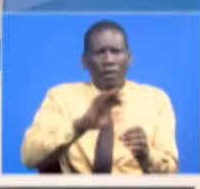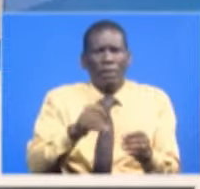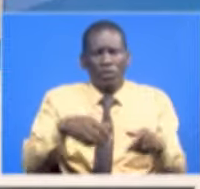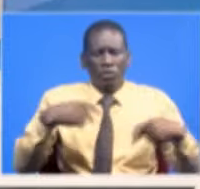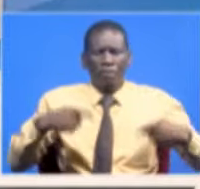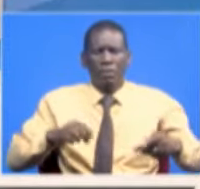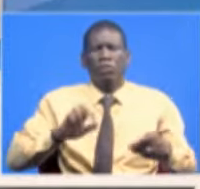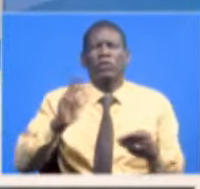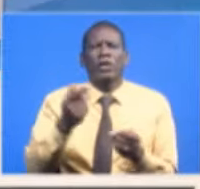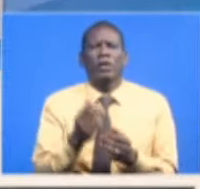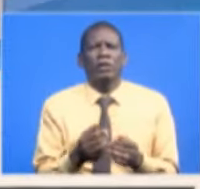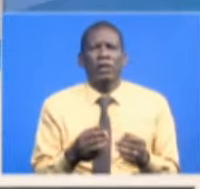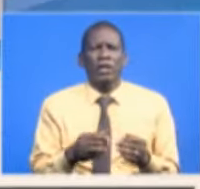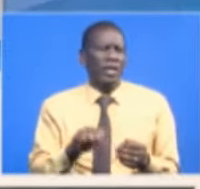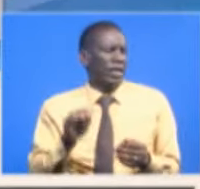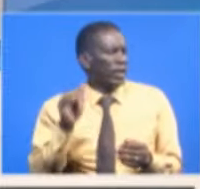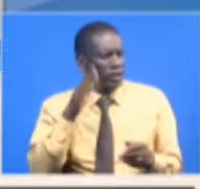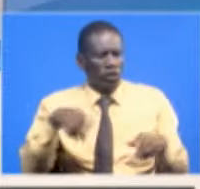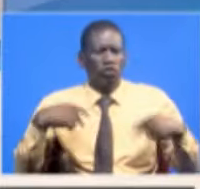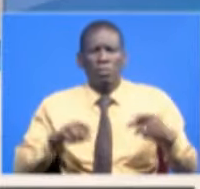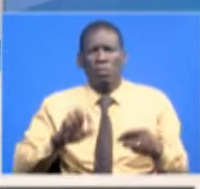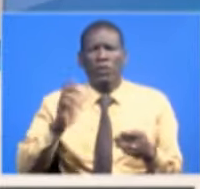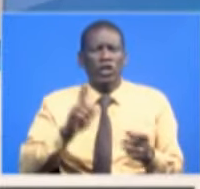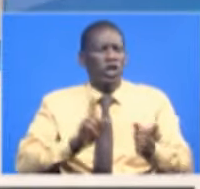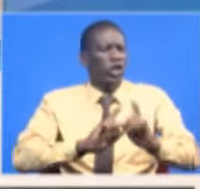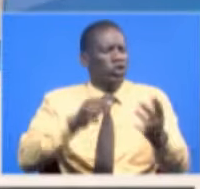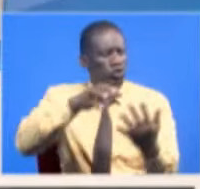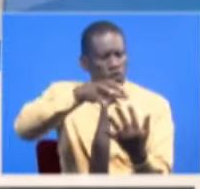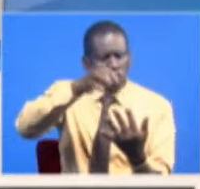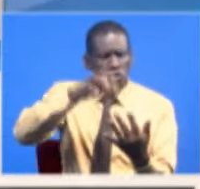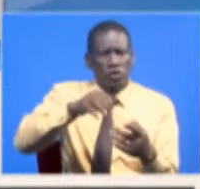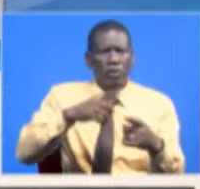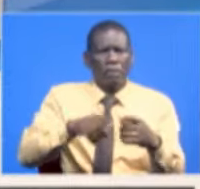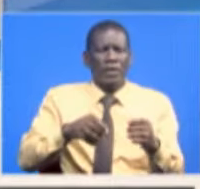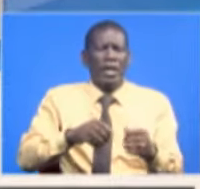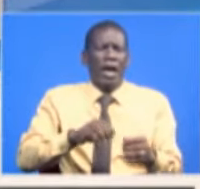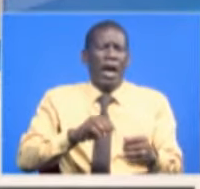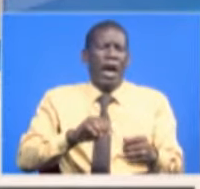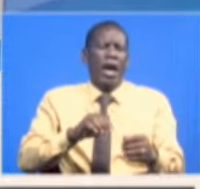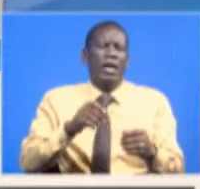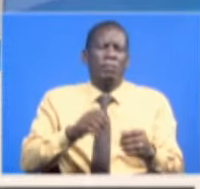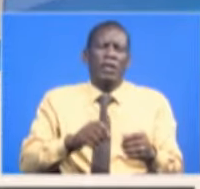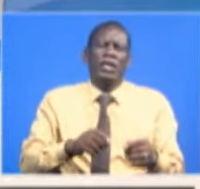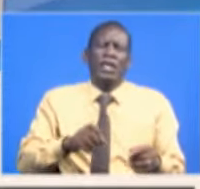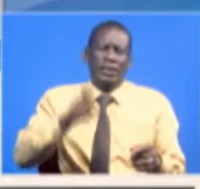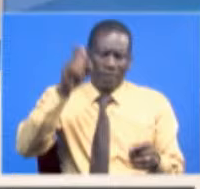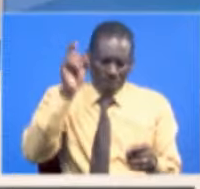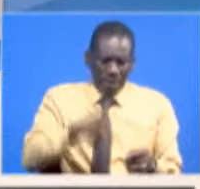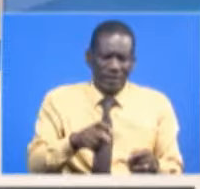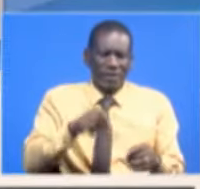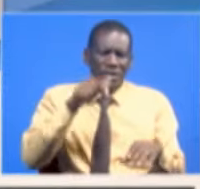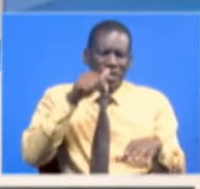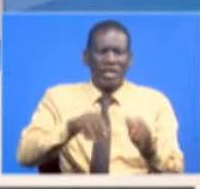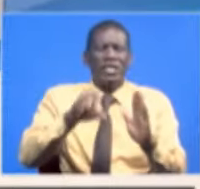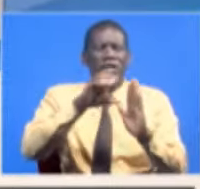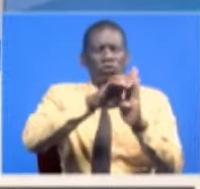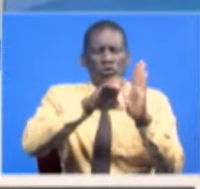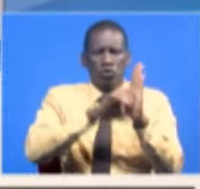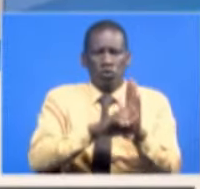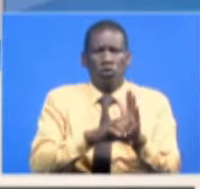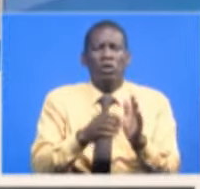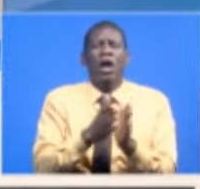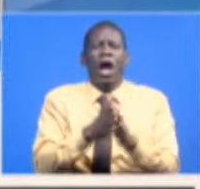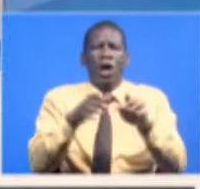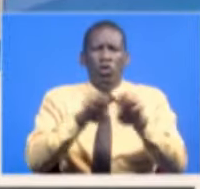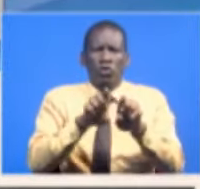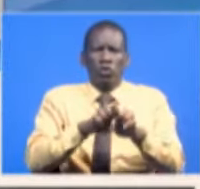people. Listening to the people is not a choice, but a mandate enshrined in the principles of our Constitution and